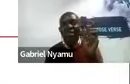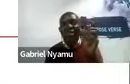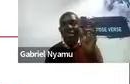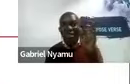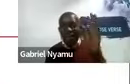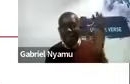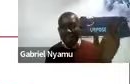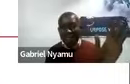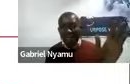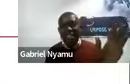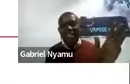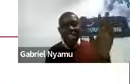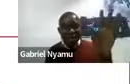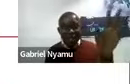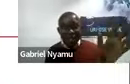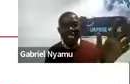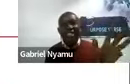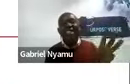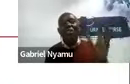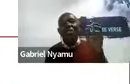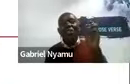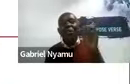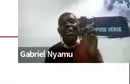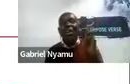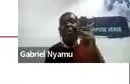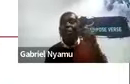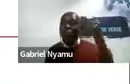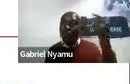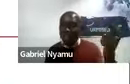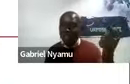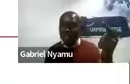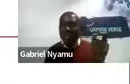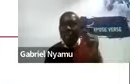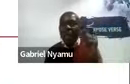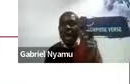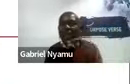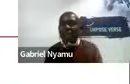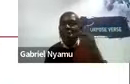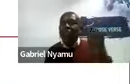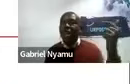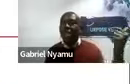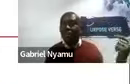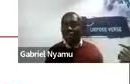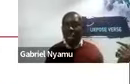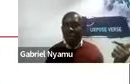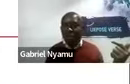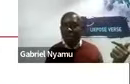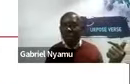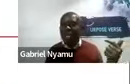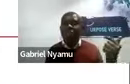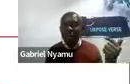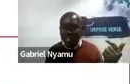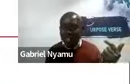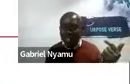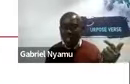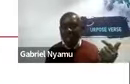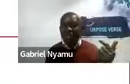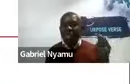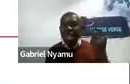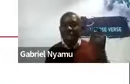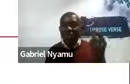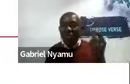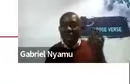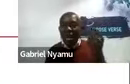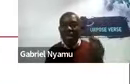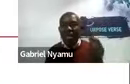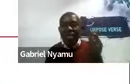new, in Christ. So we can do good things planned for us long time ago. That's a purpose. So